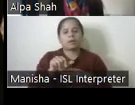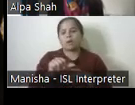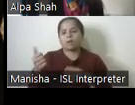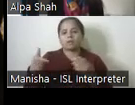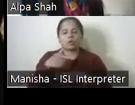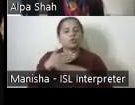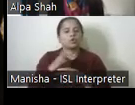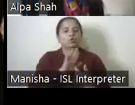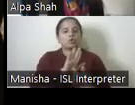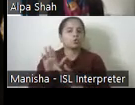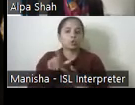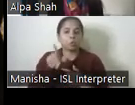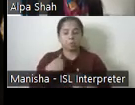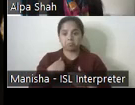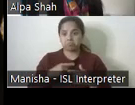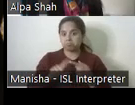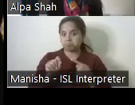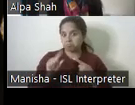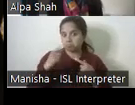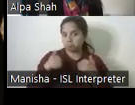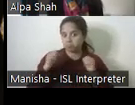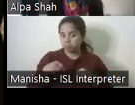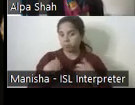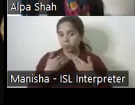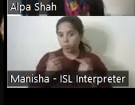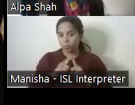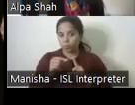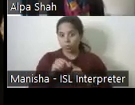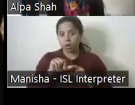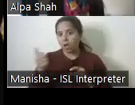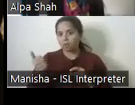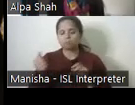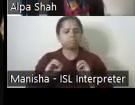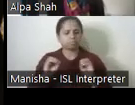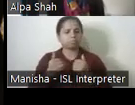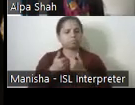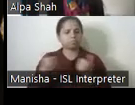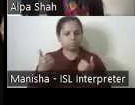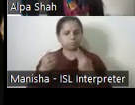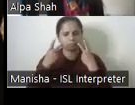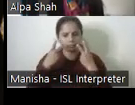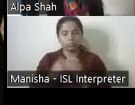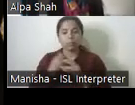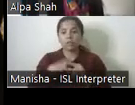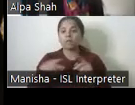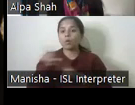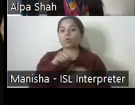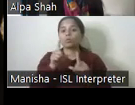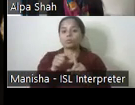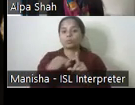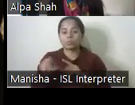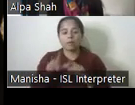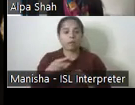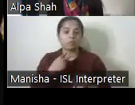necessarily showing your superiority, marking yourself apart from others. In fact, if you do that, you often